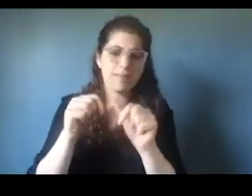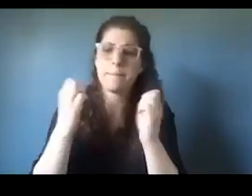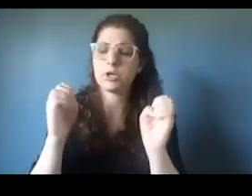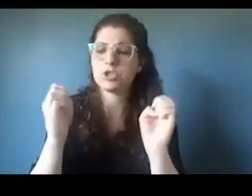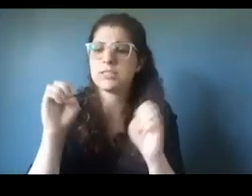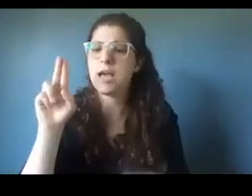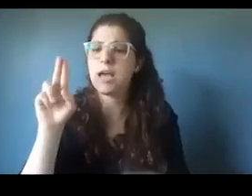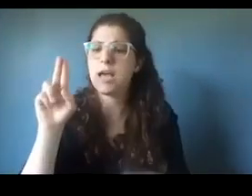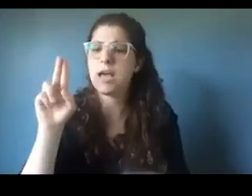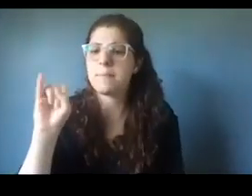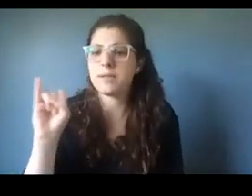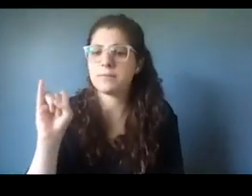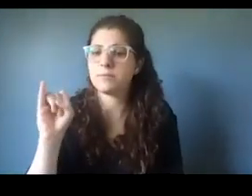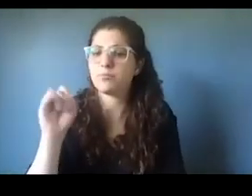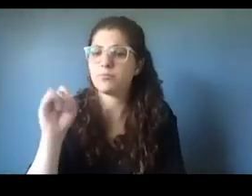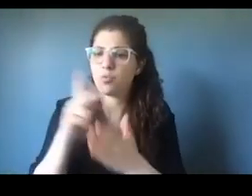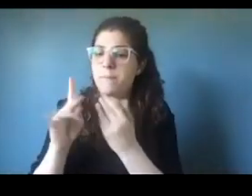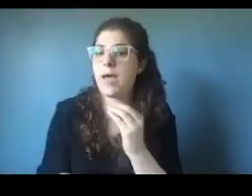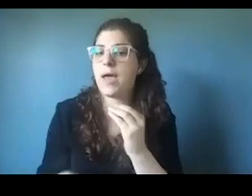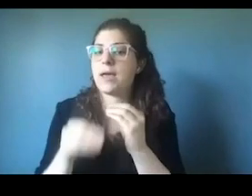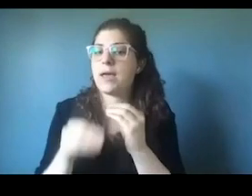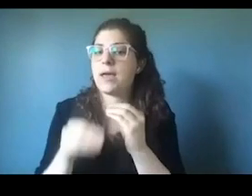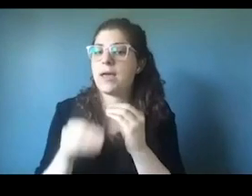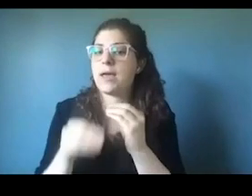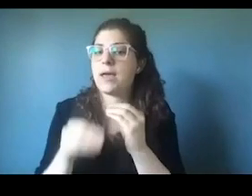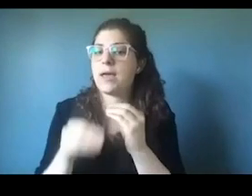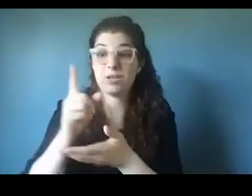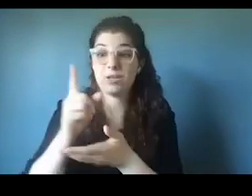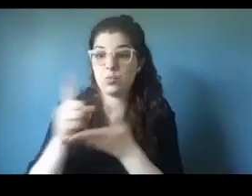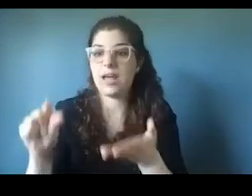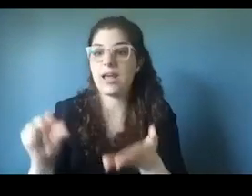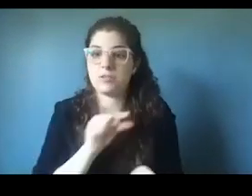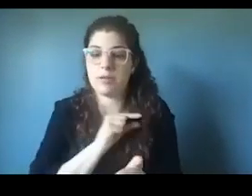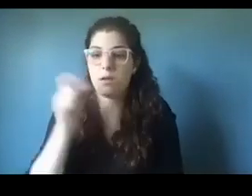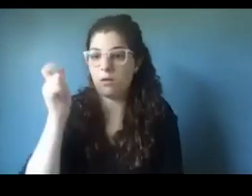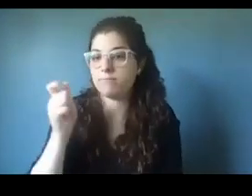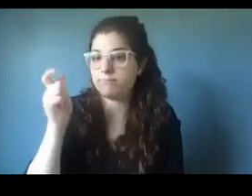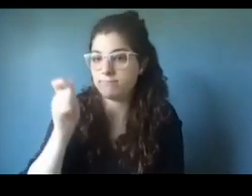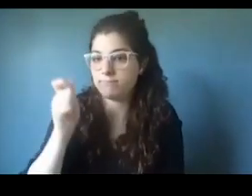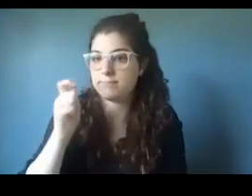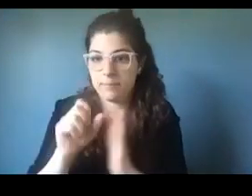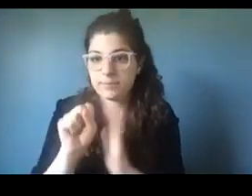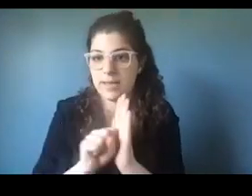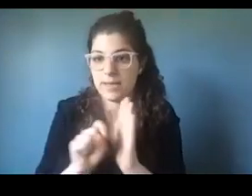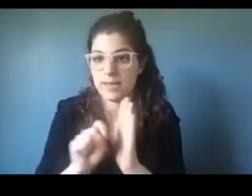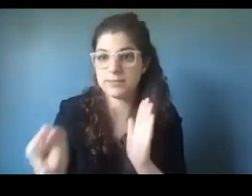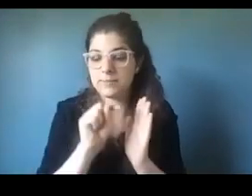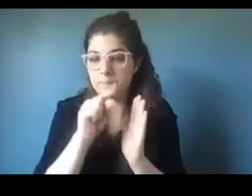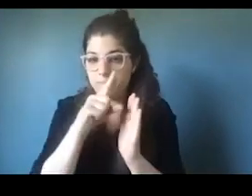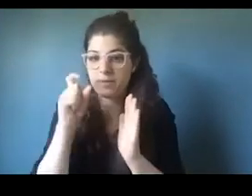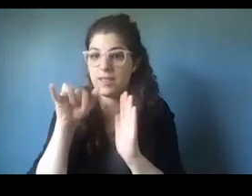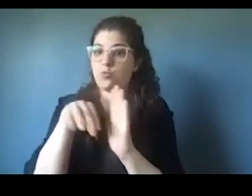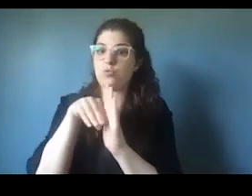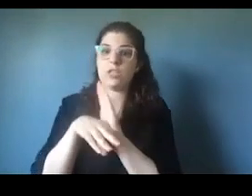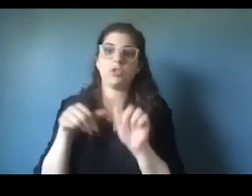Compensation Program added an additional 78 weeks of eligibility in some states because the recession lasted so